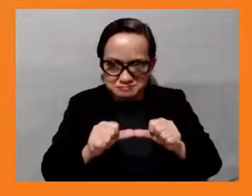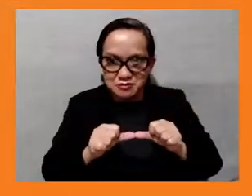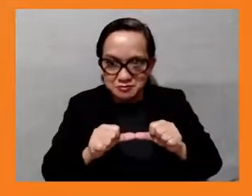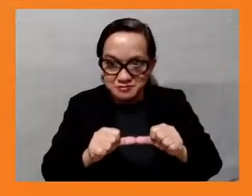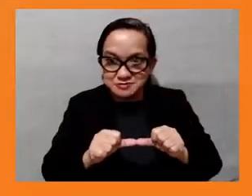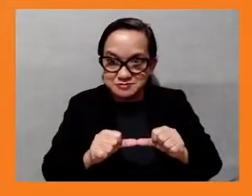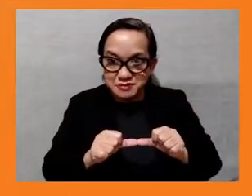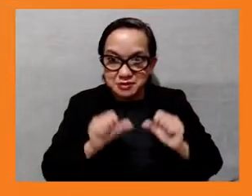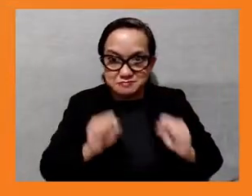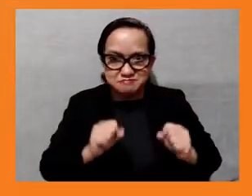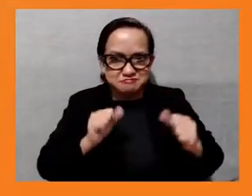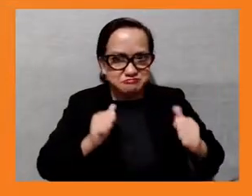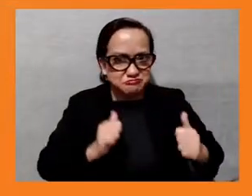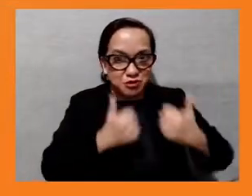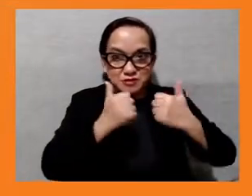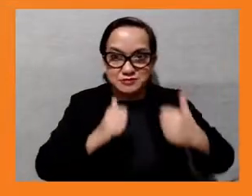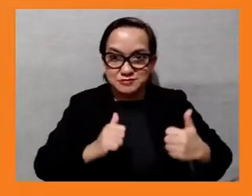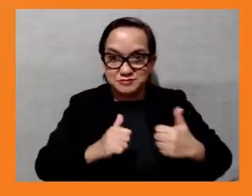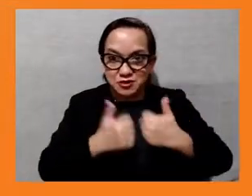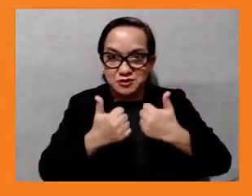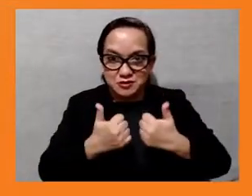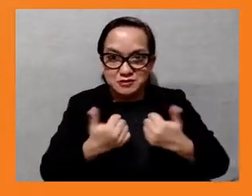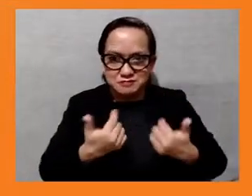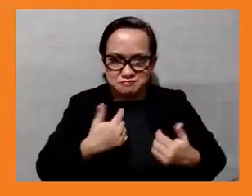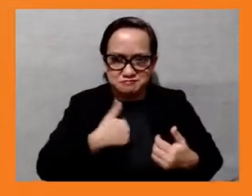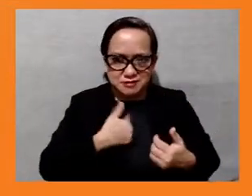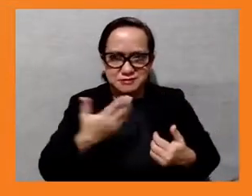Respect for labor rights should not be based on